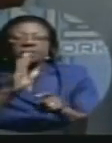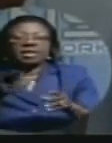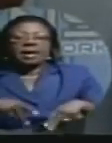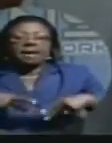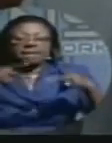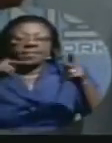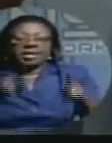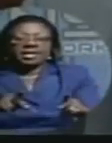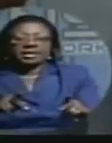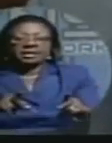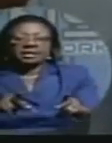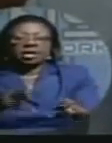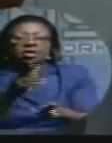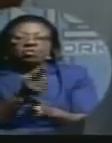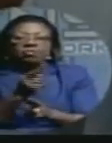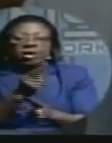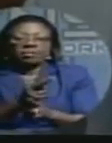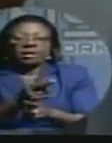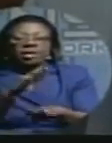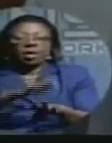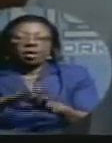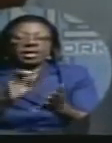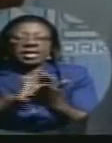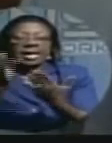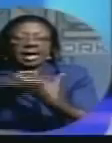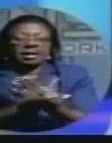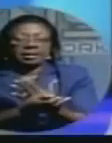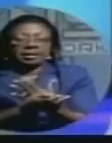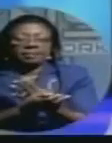placed appropriately in the calendar.